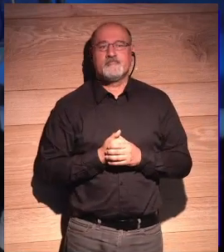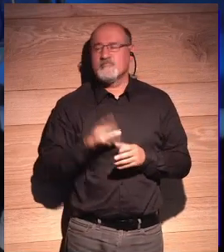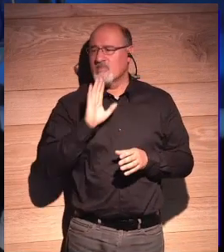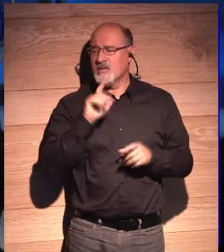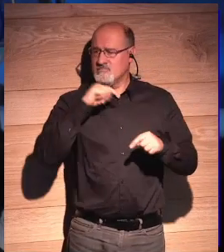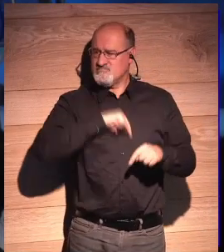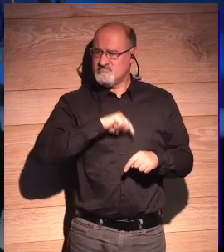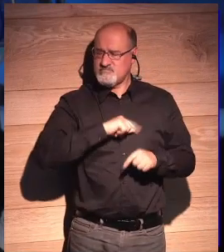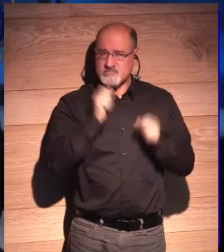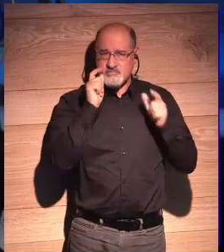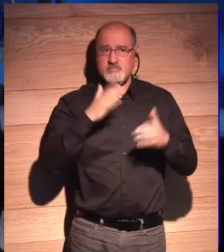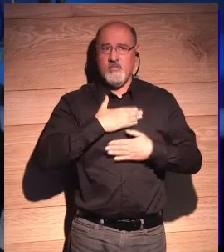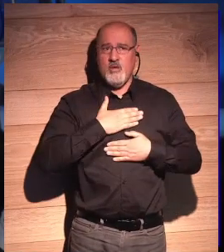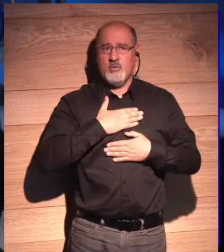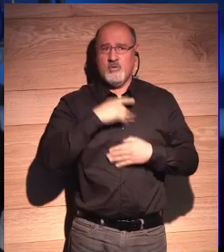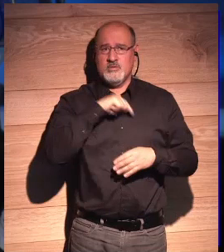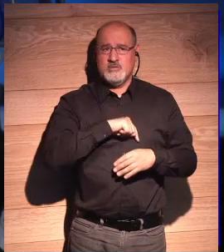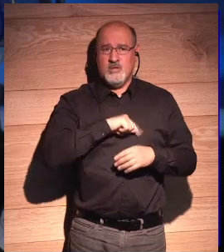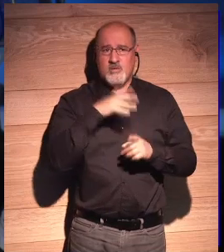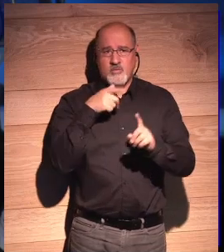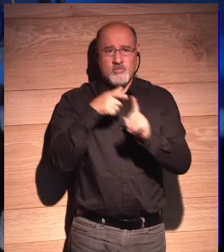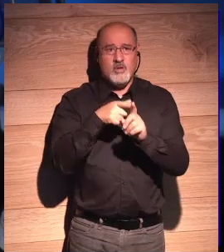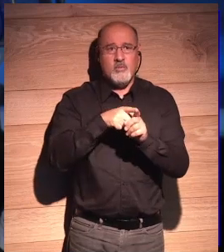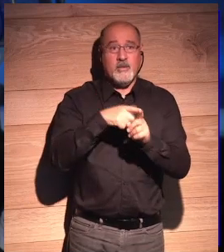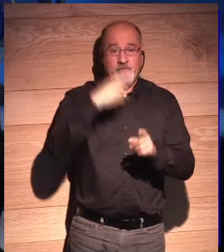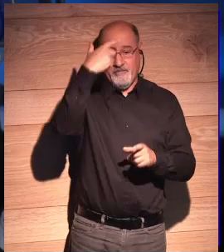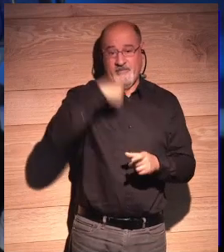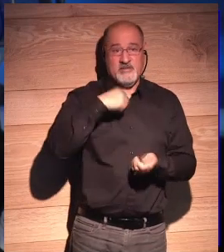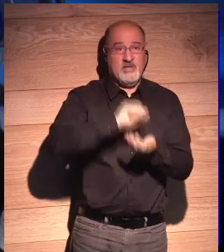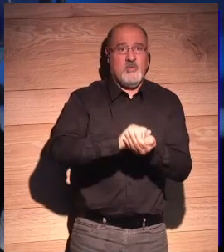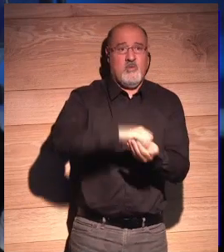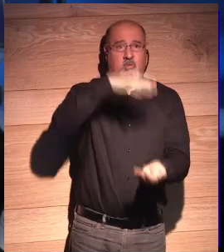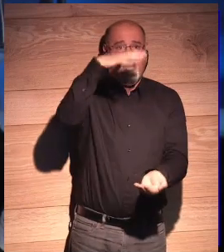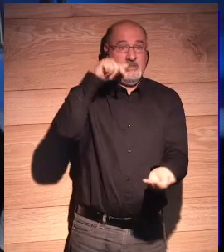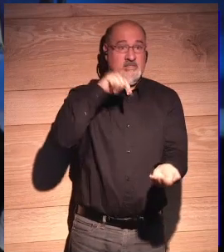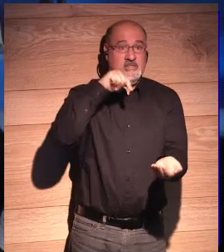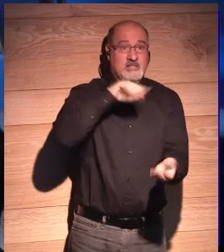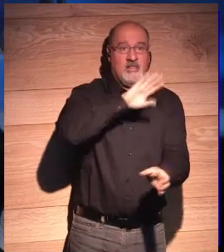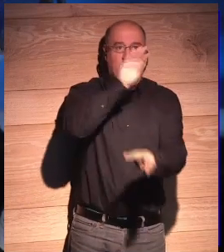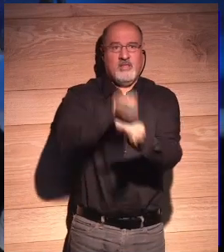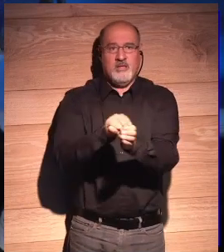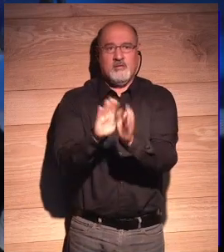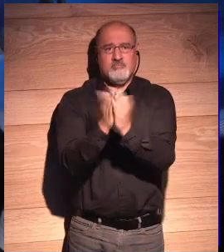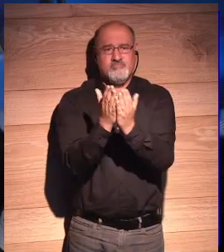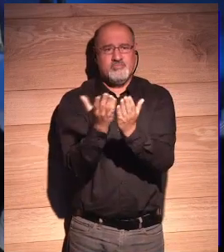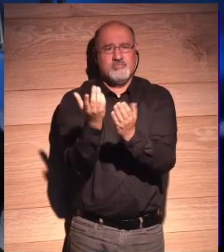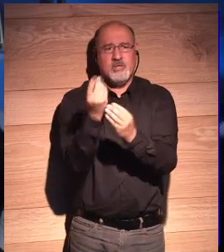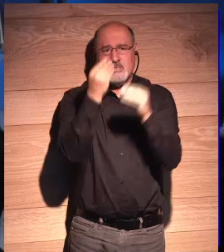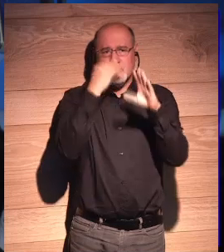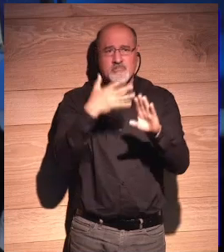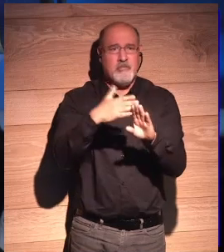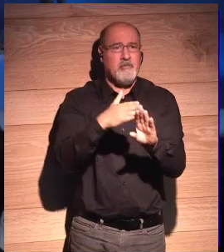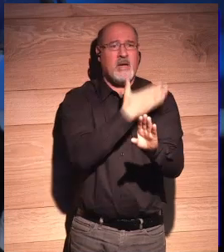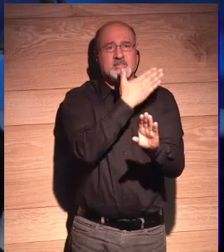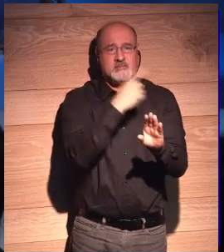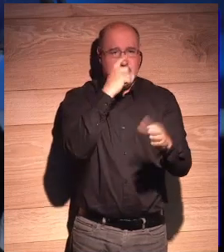that is really self-conscious and also tries to project himself in your works. In your case, you're